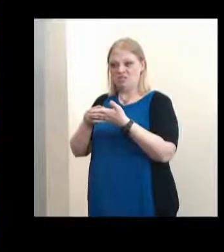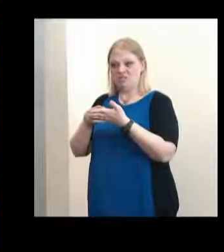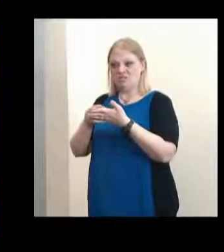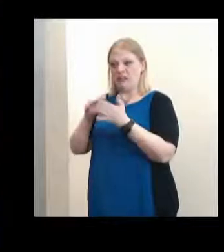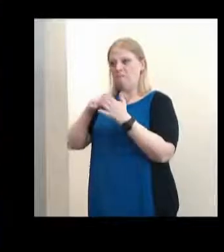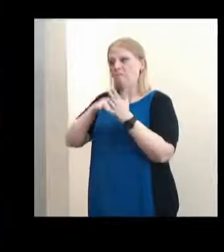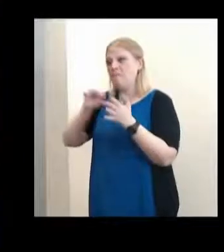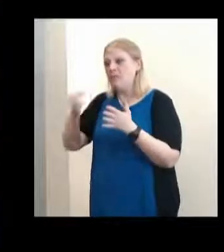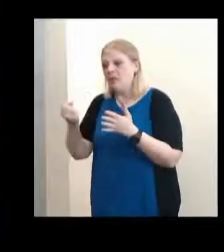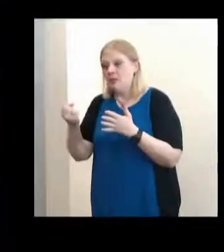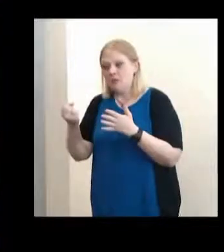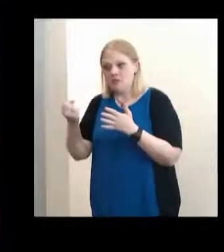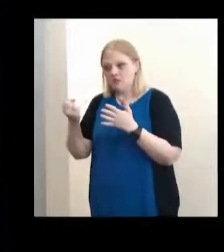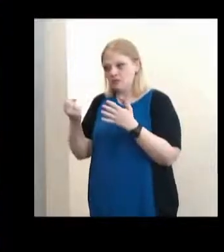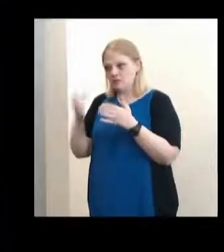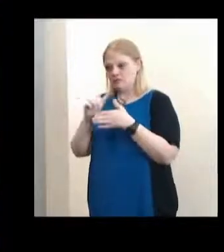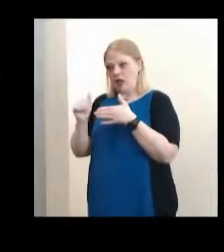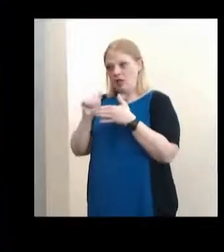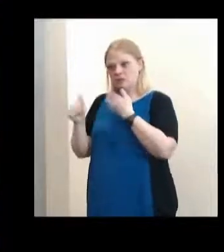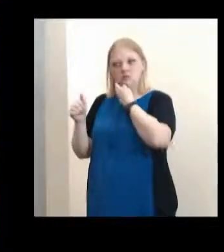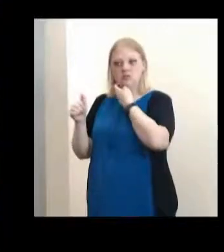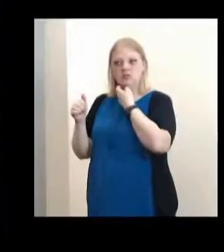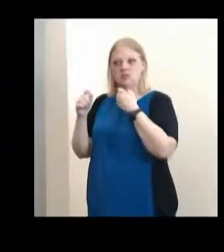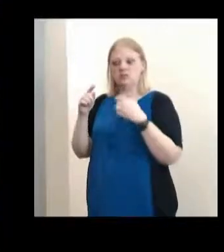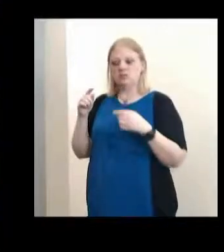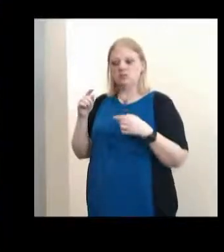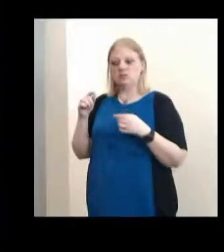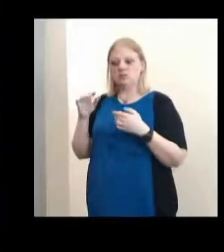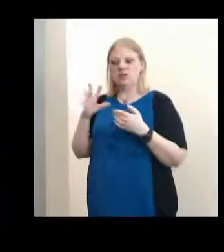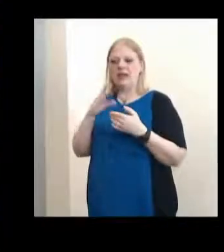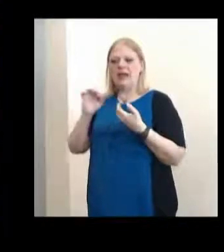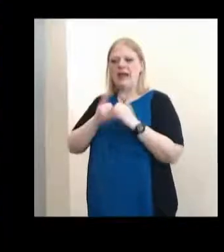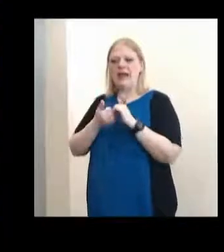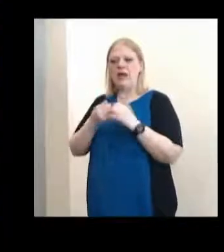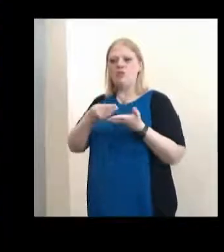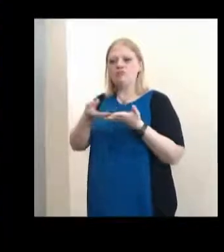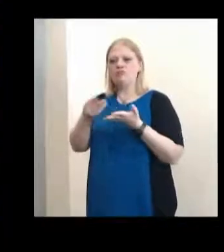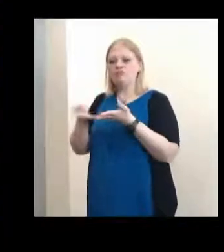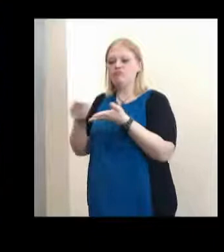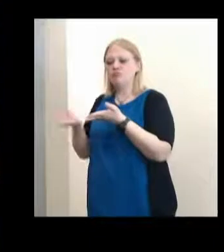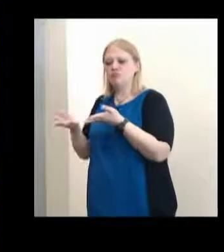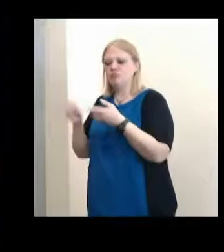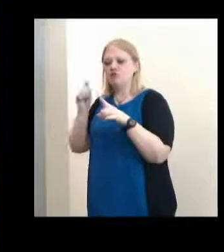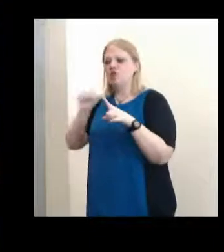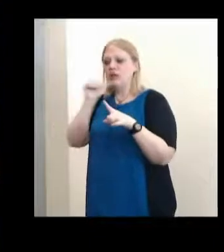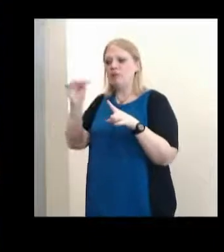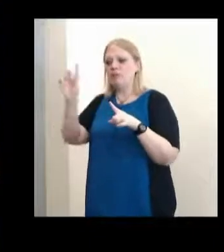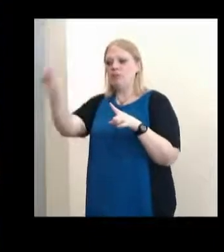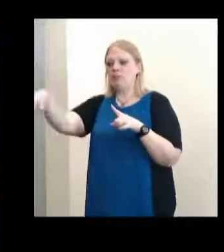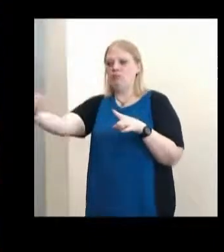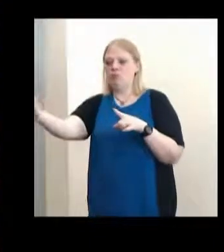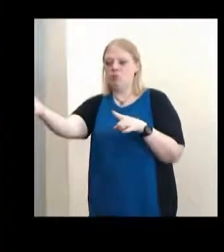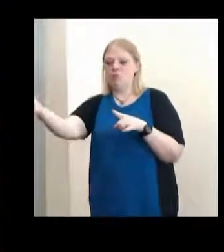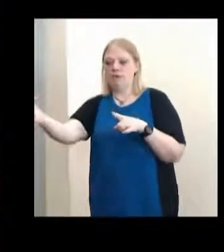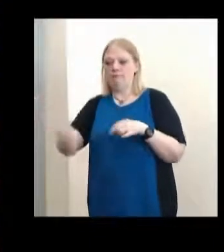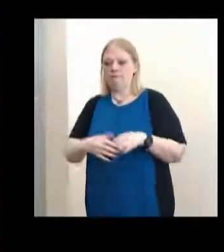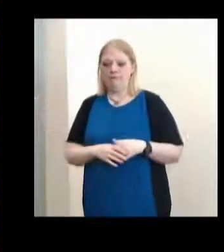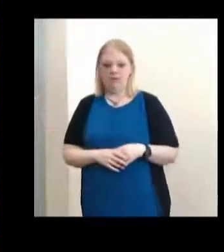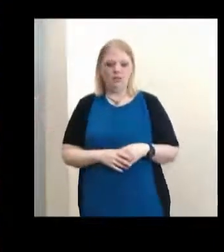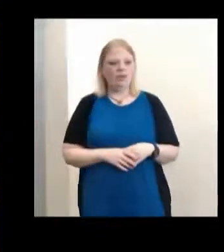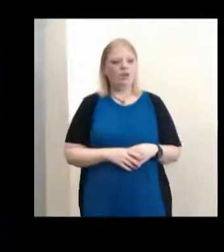millions of them, and how they are spent should not rest with a single individual such as yourself? Well,